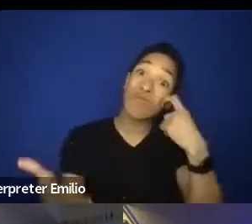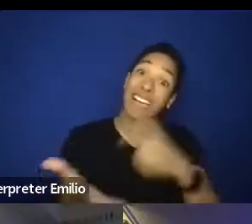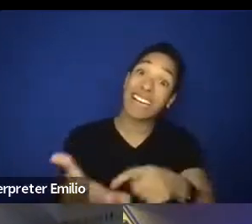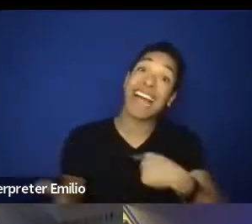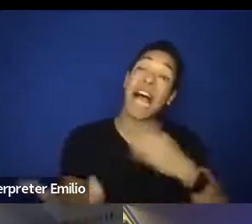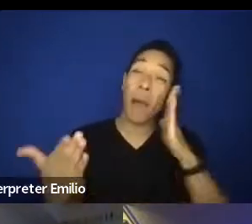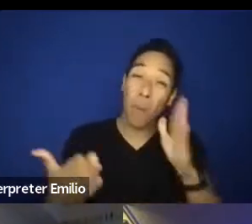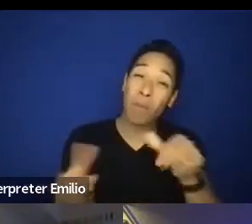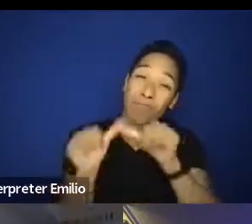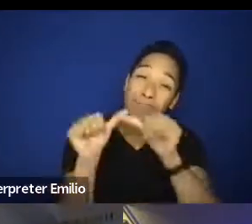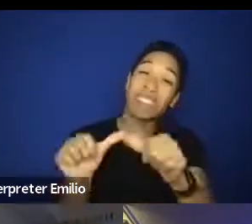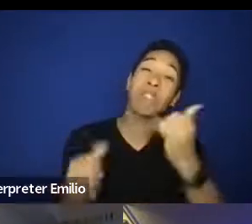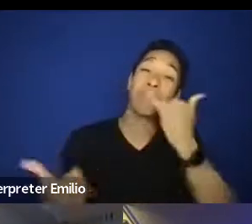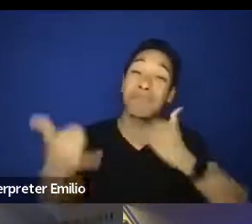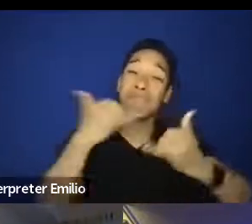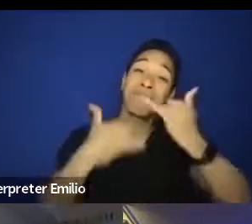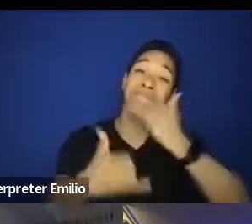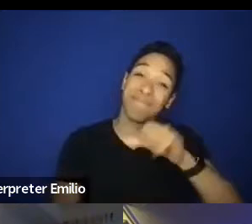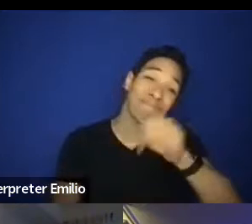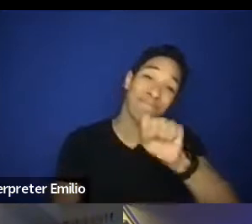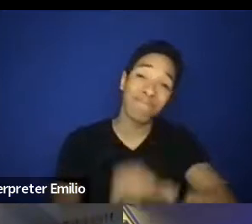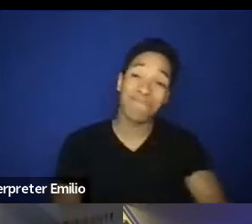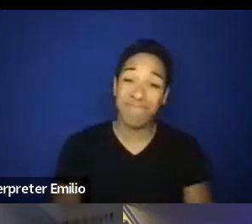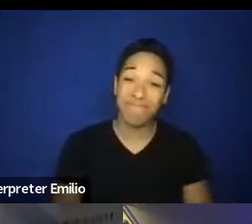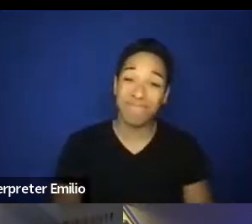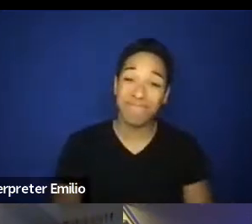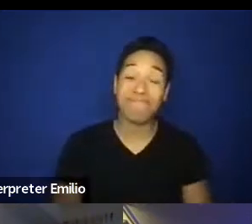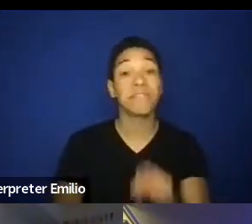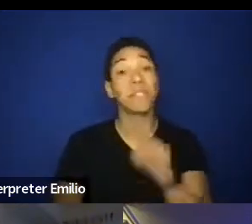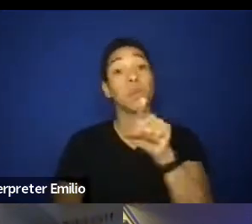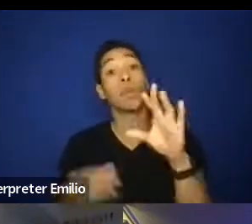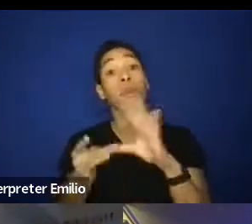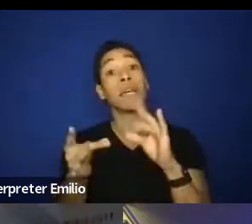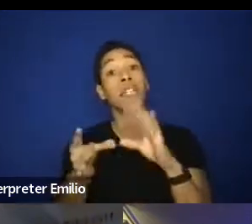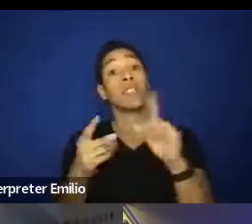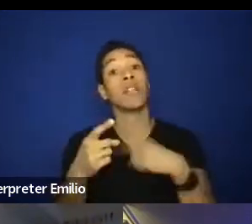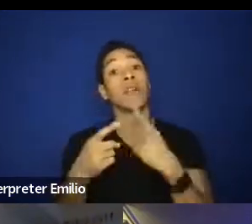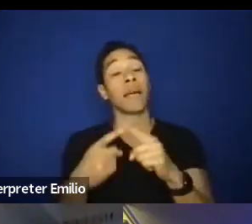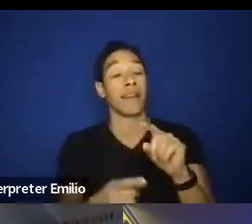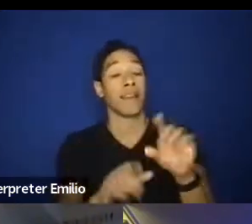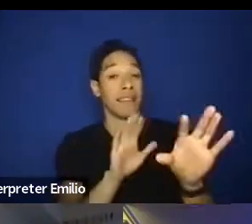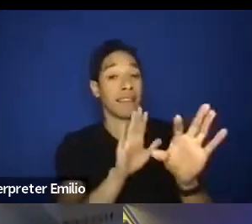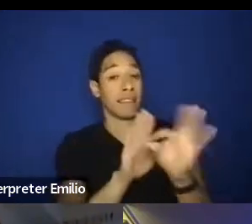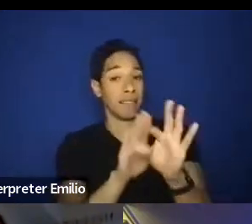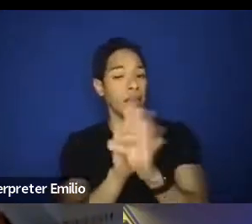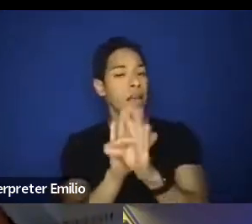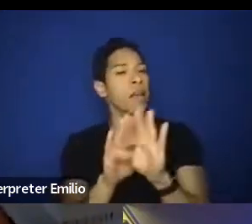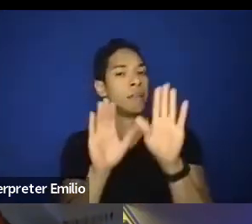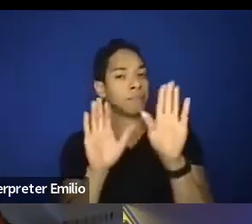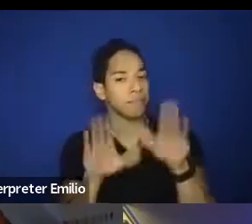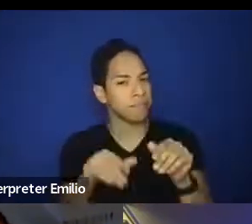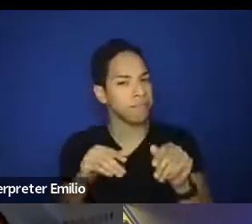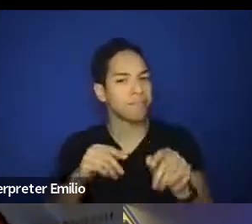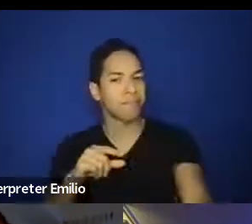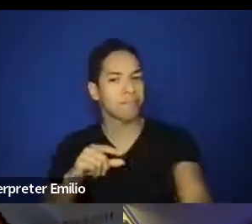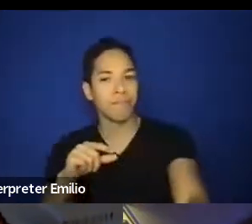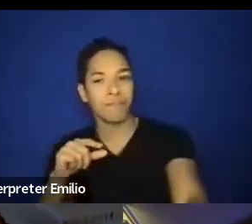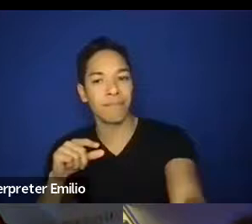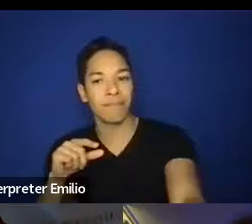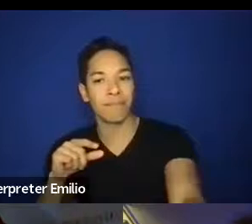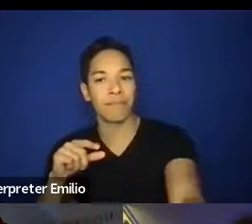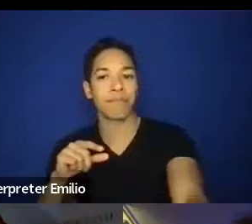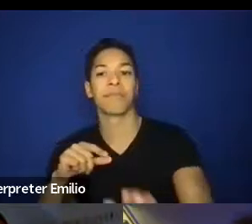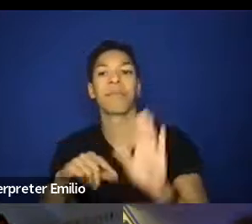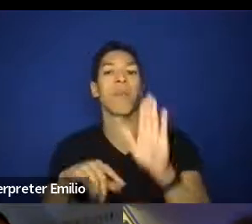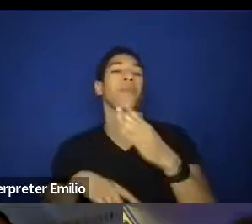mistakes. You were saying about casting, I had a